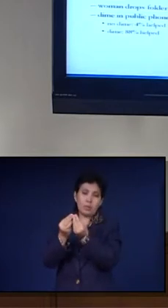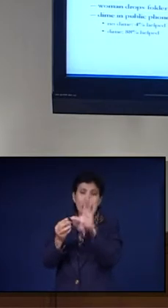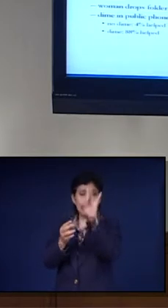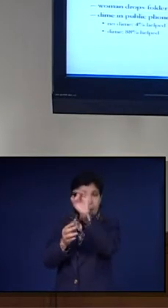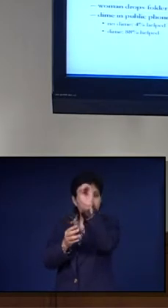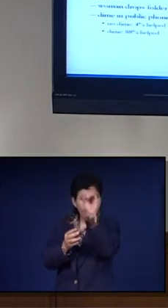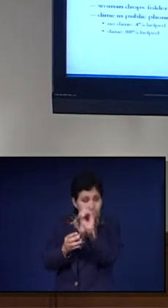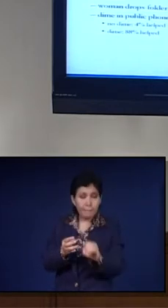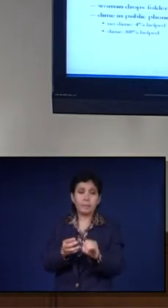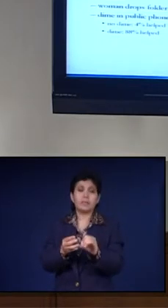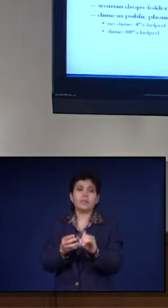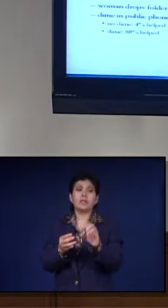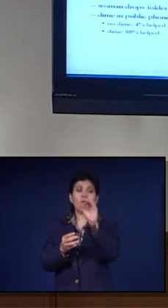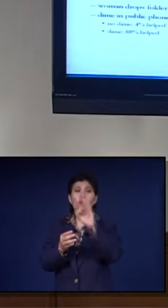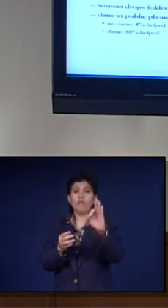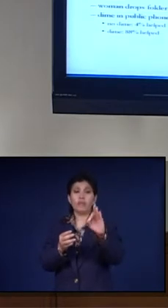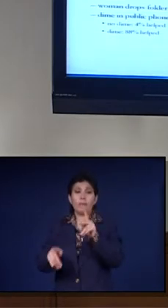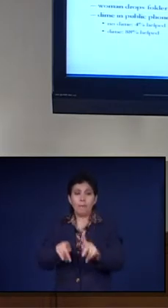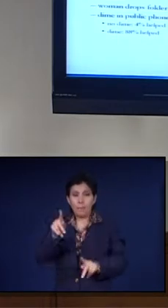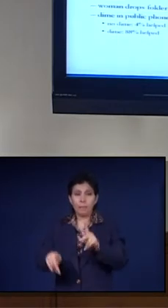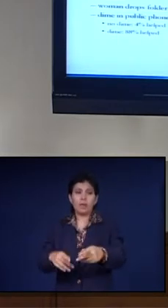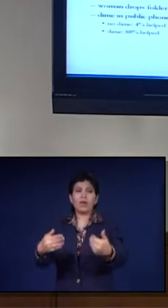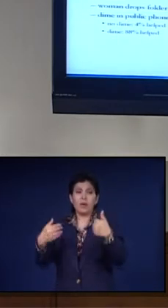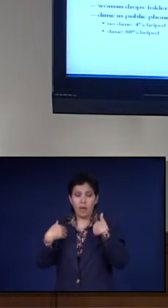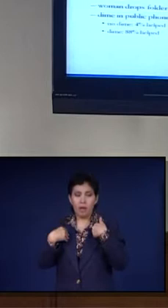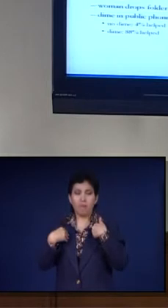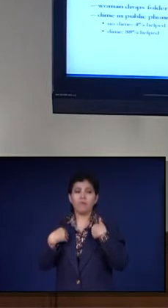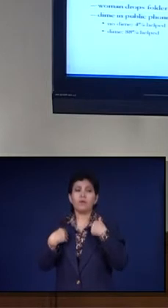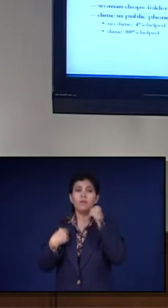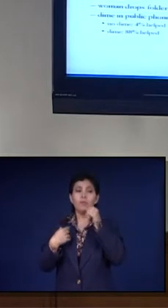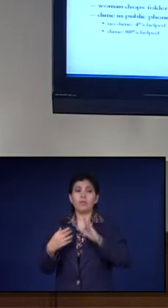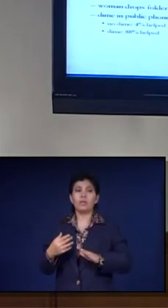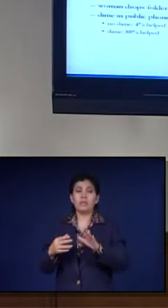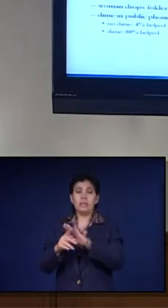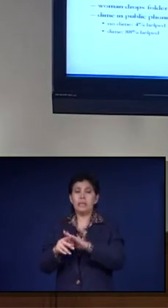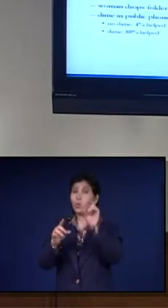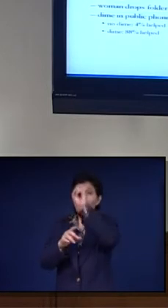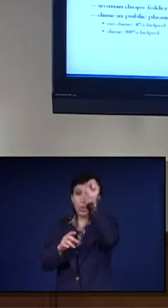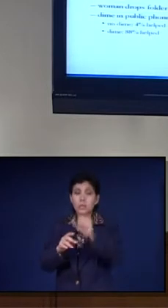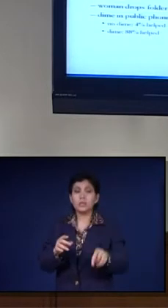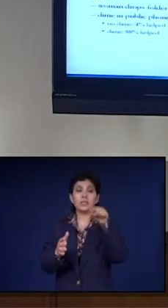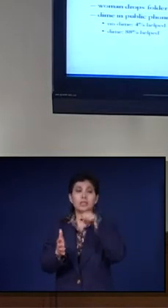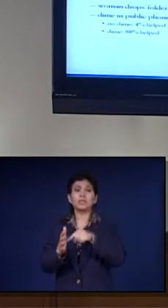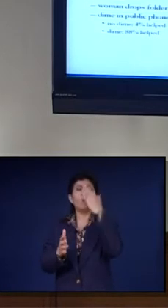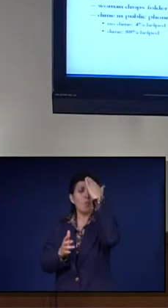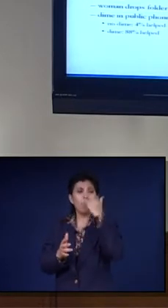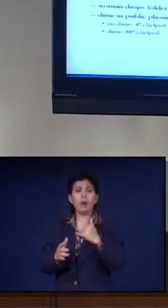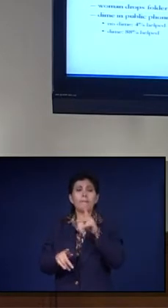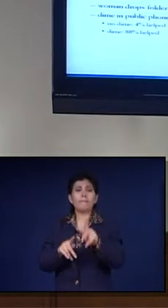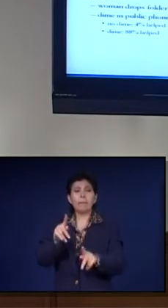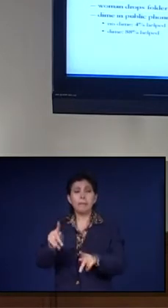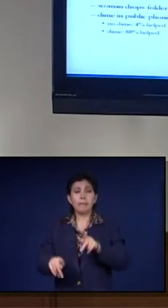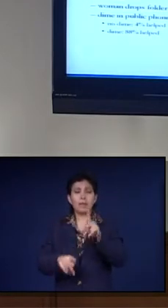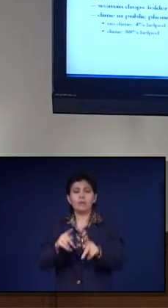88% of the people, they help the woman. So the question is, why would people tend to